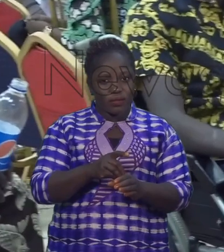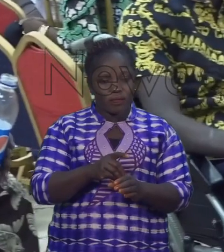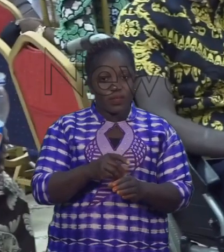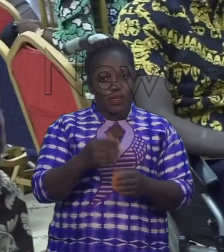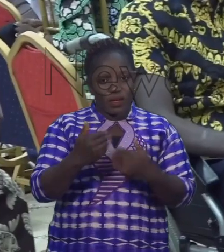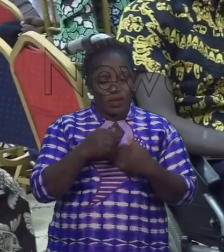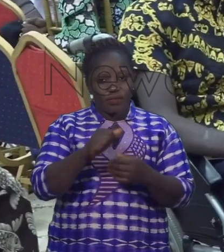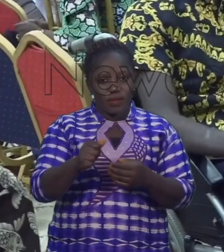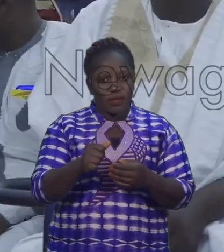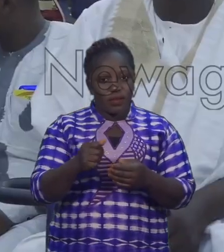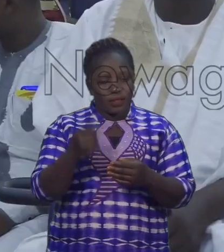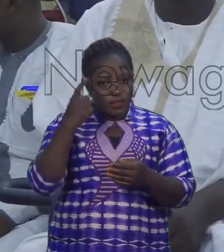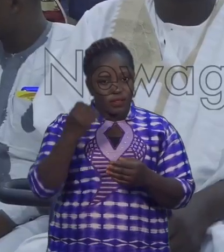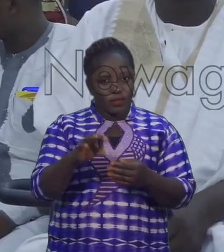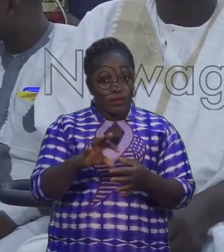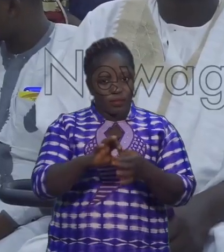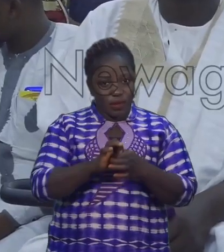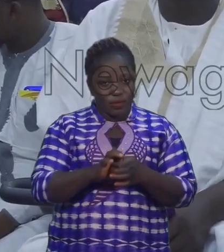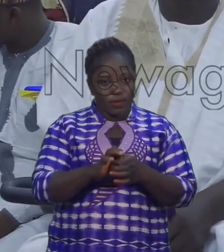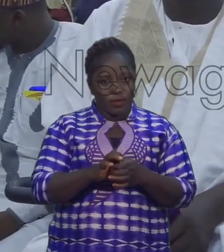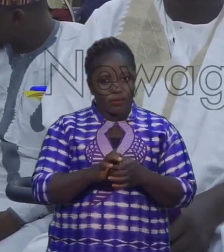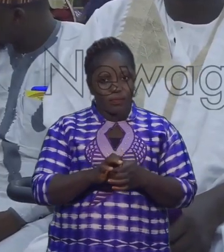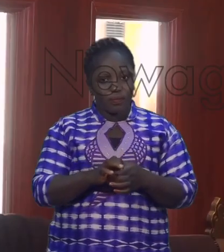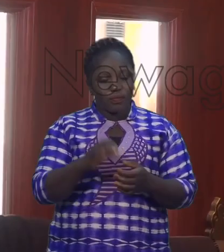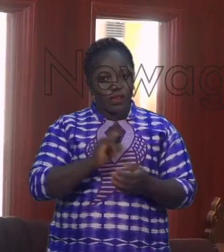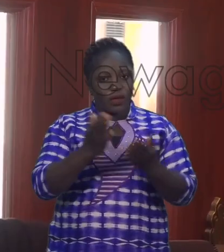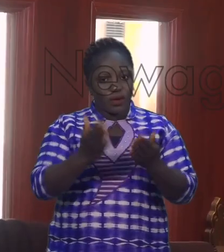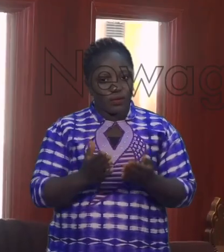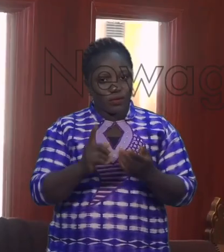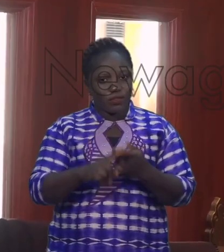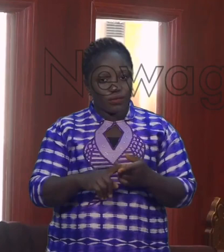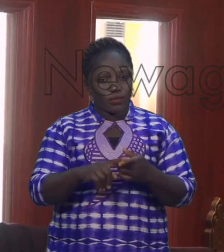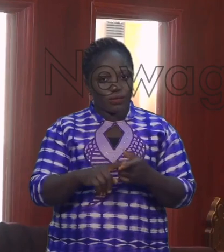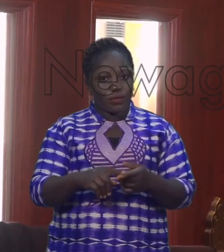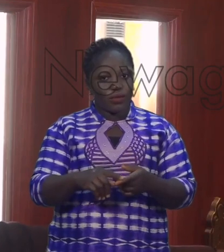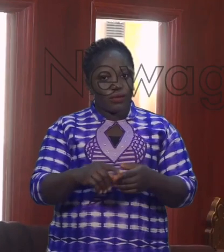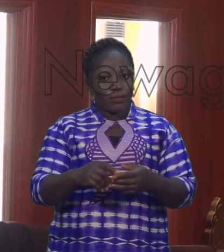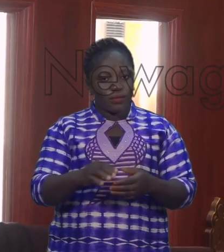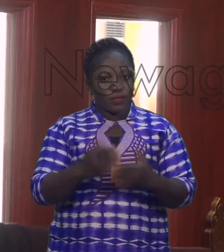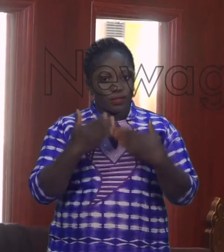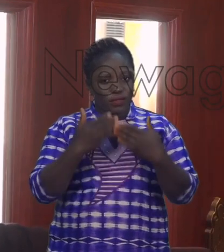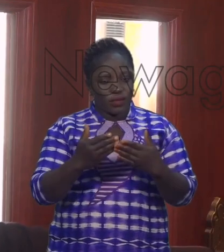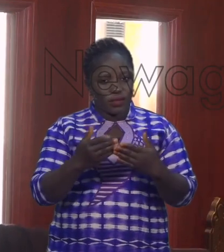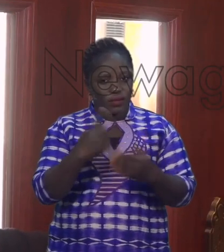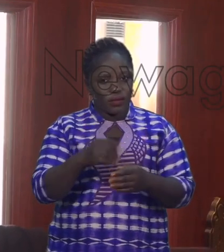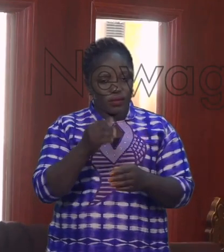about having a sense of belonging and are hopeful of better days to come. I want to give credit to the